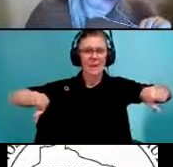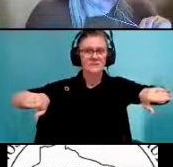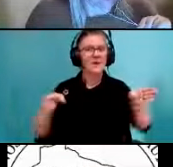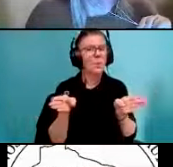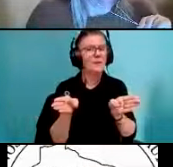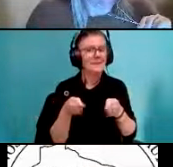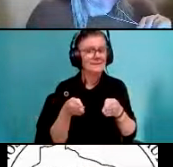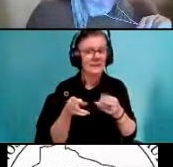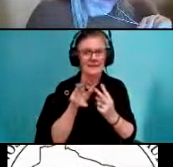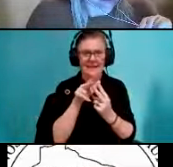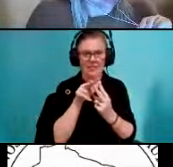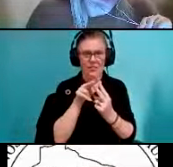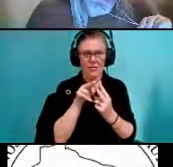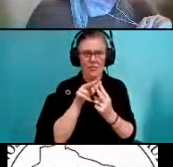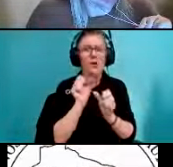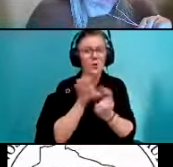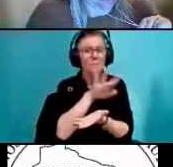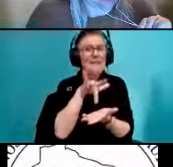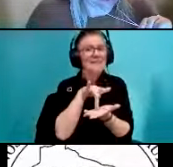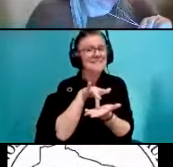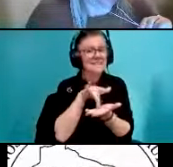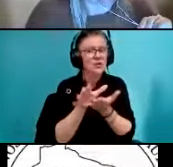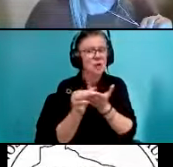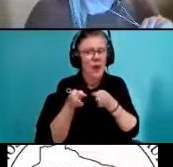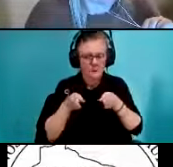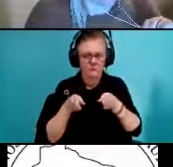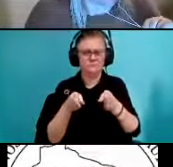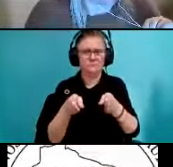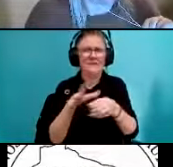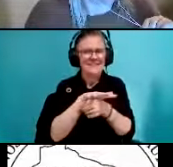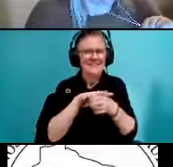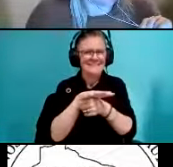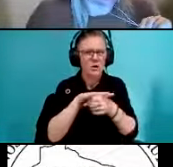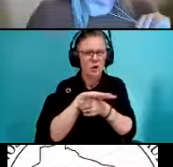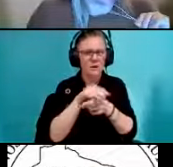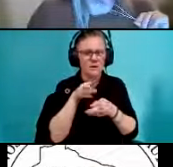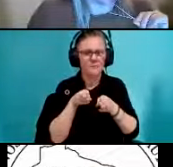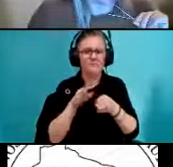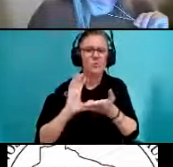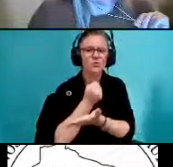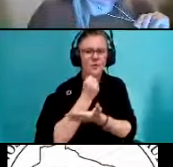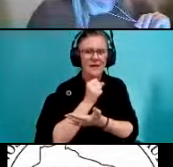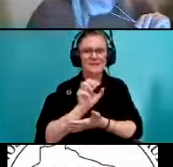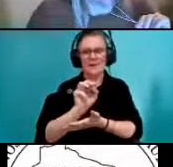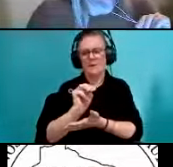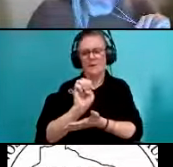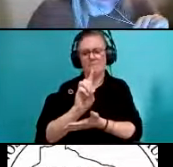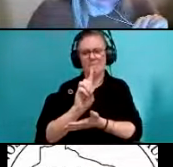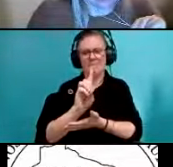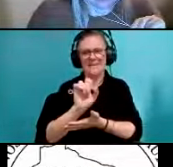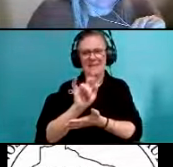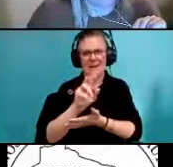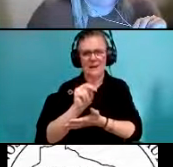inside. So a center running option could be looked at in this area where you would utilize the median for